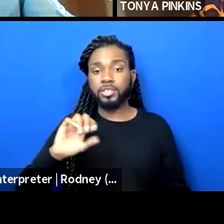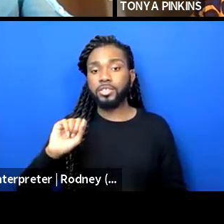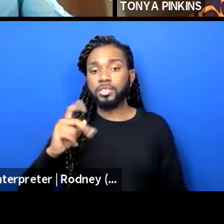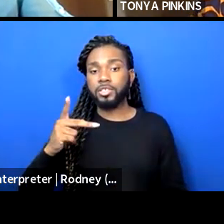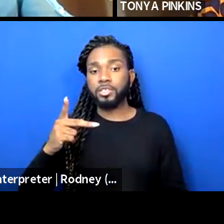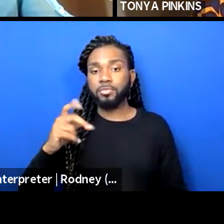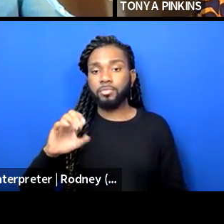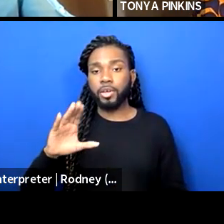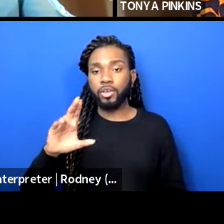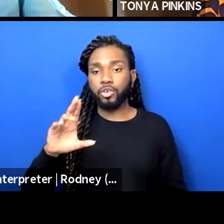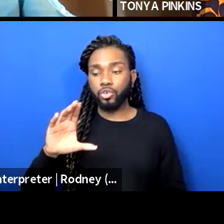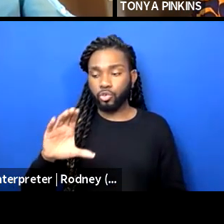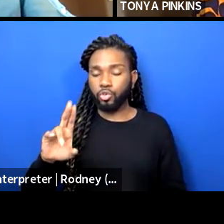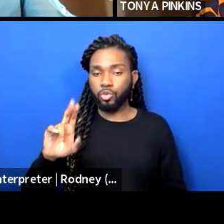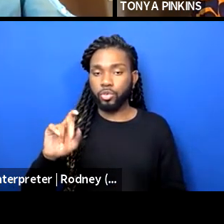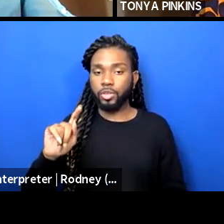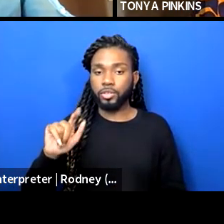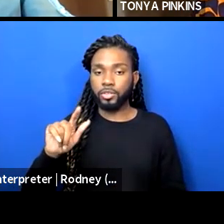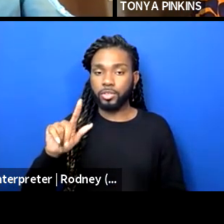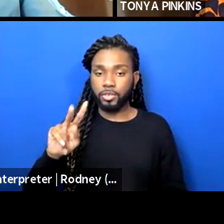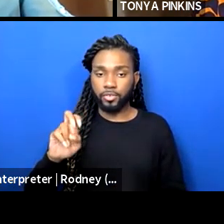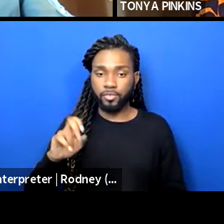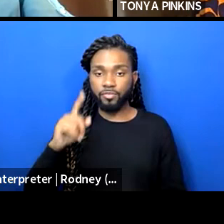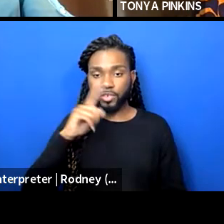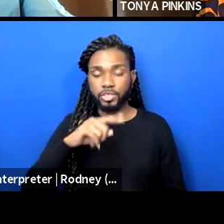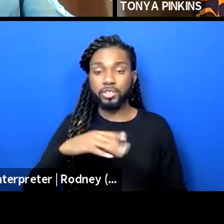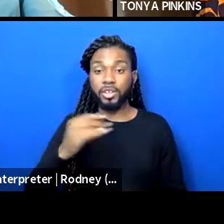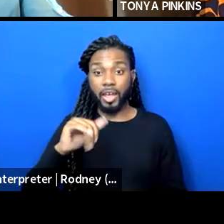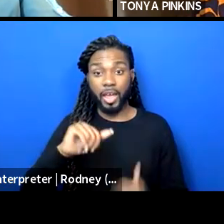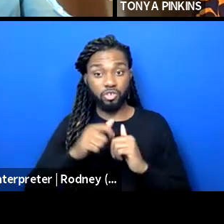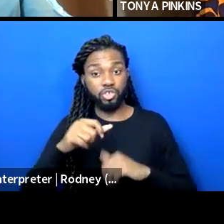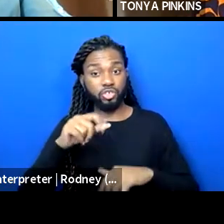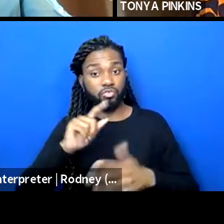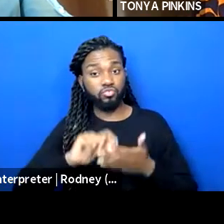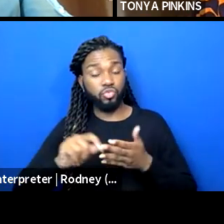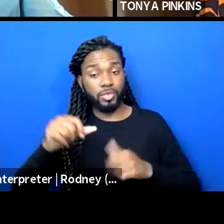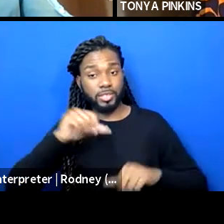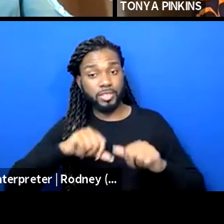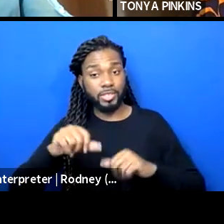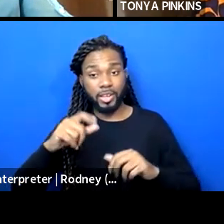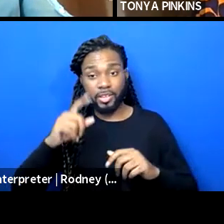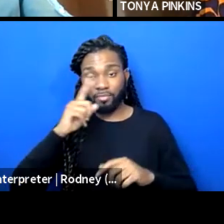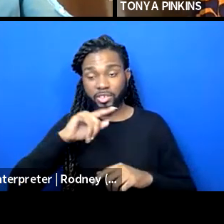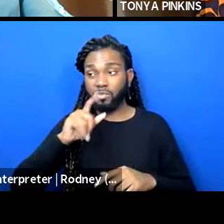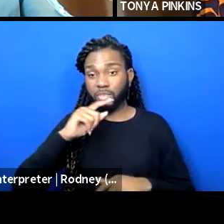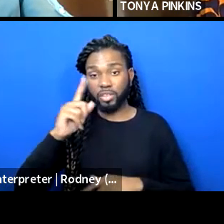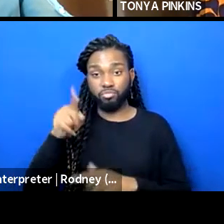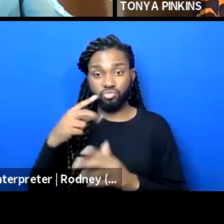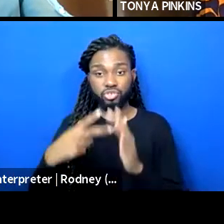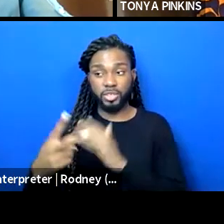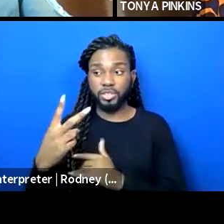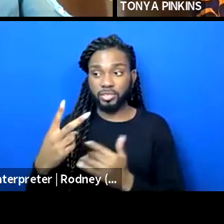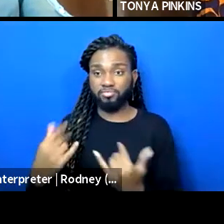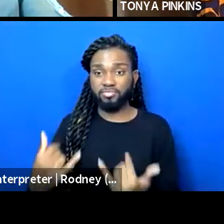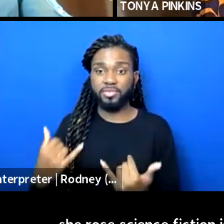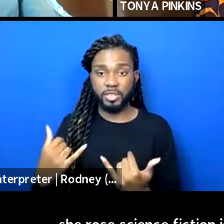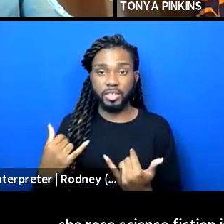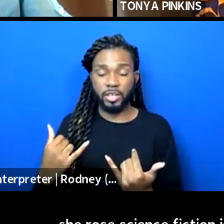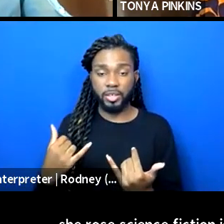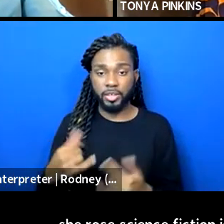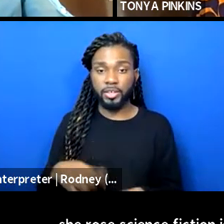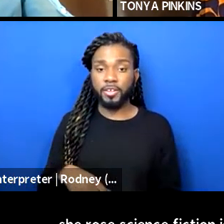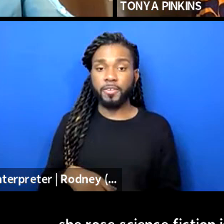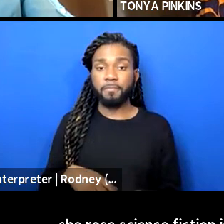She actually, the way that she wrote science fiction has pretty much predicted the moment we're in. So if